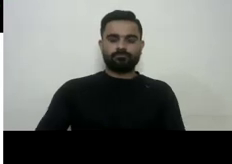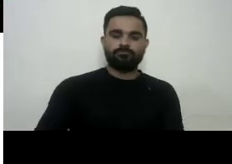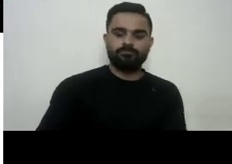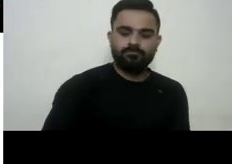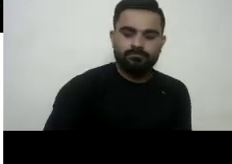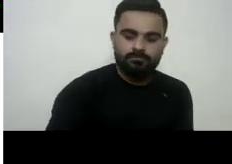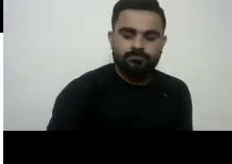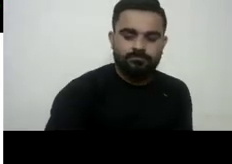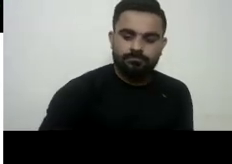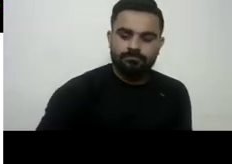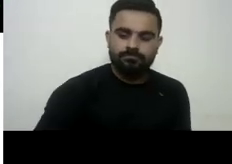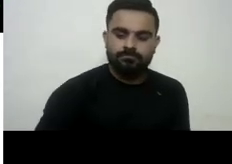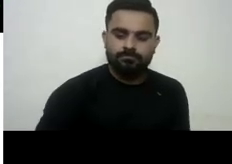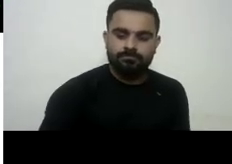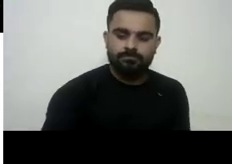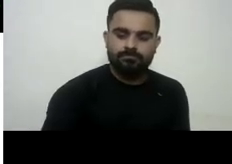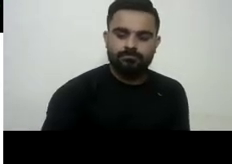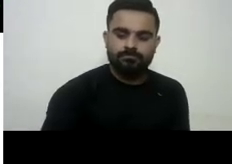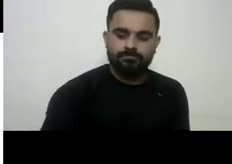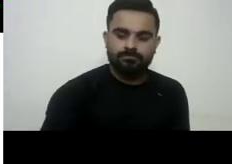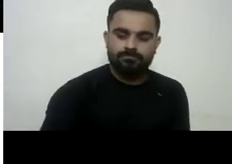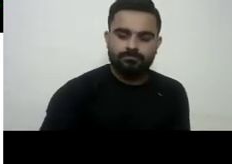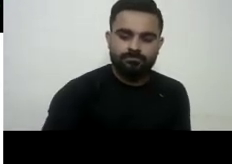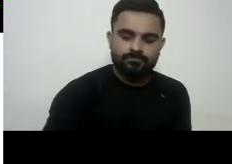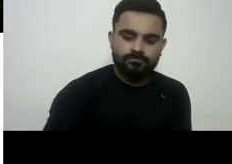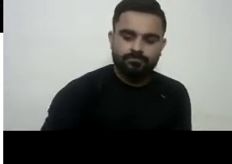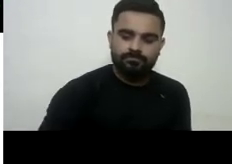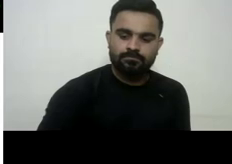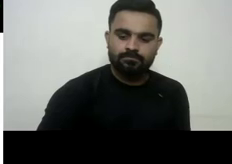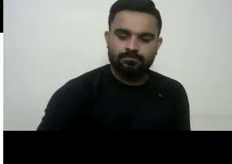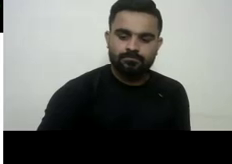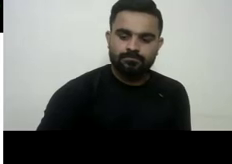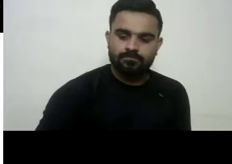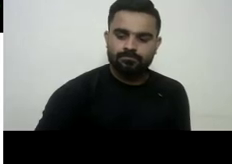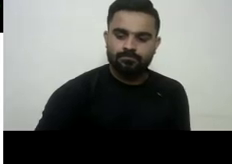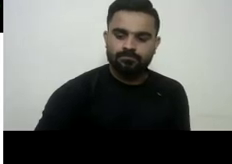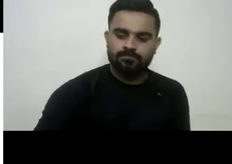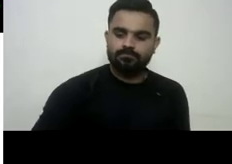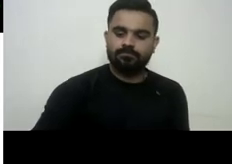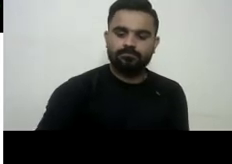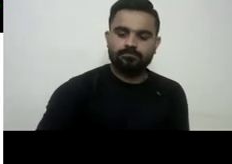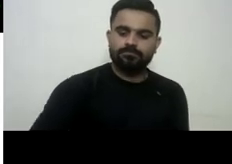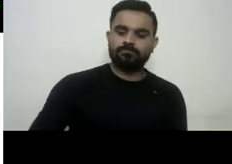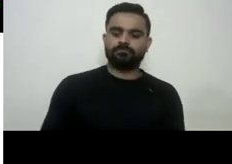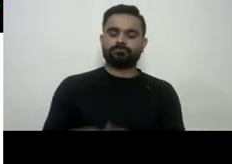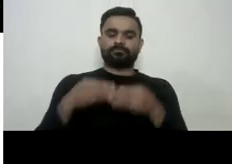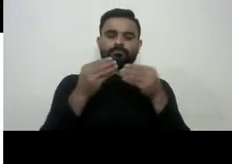Mini drama, I will active participation activities, role playing, haiku making. Nice, interesting.